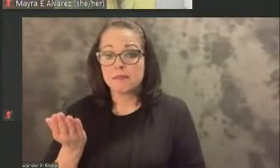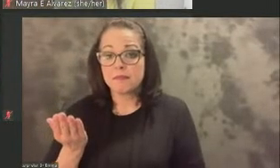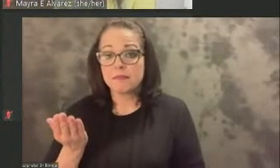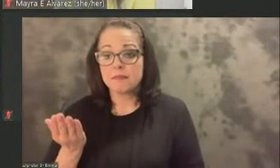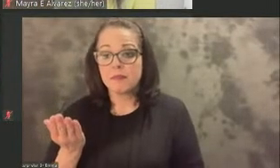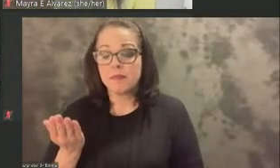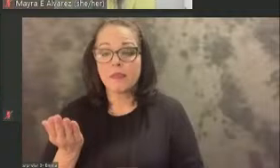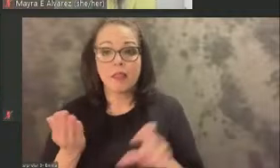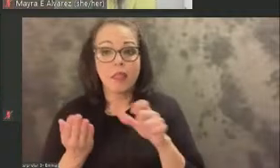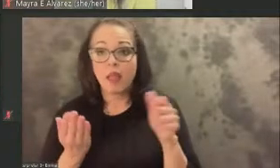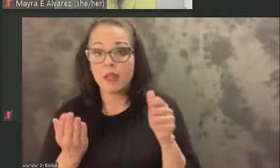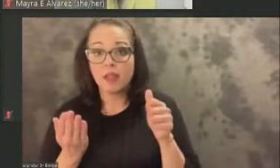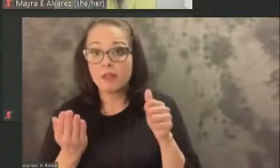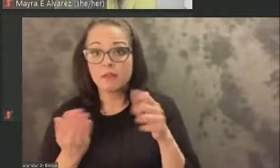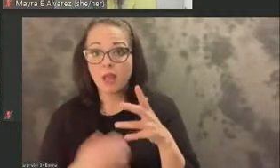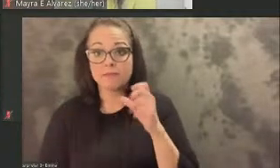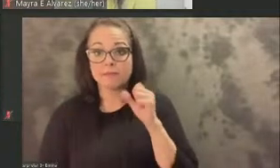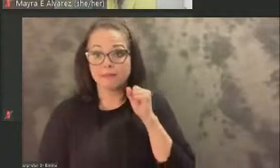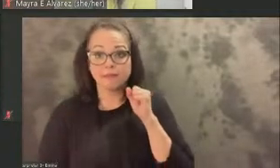Any abstentions?